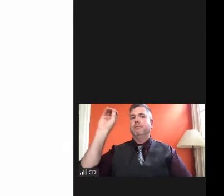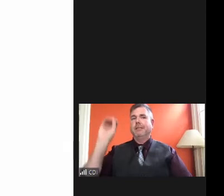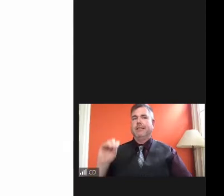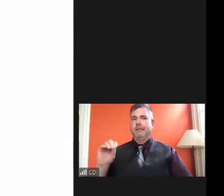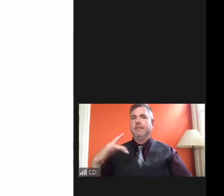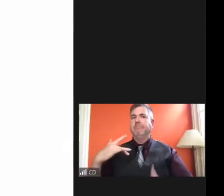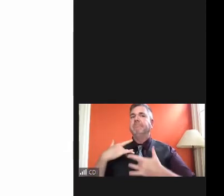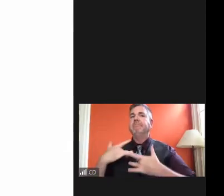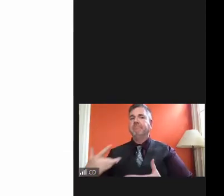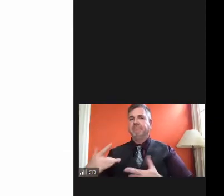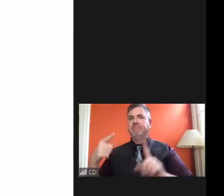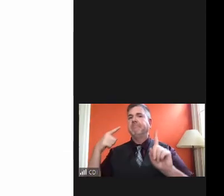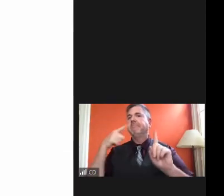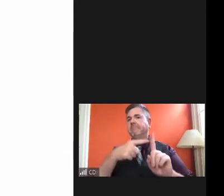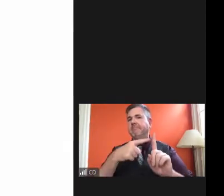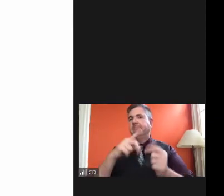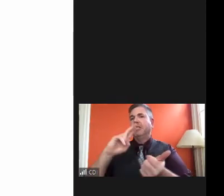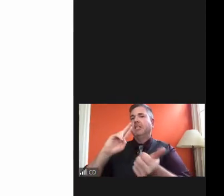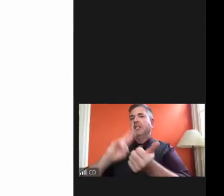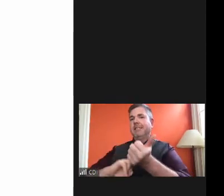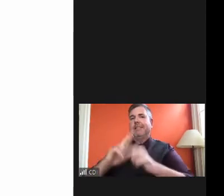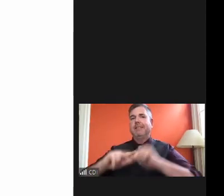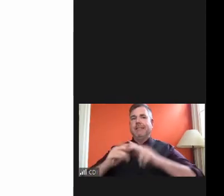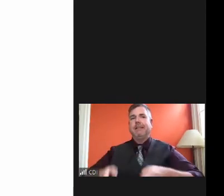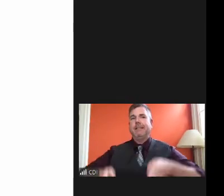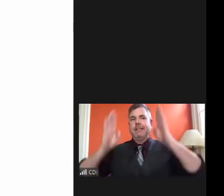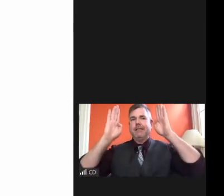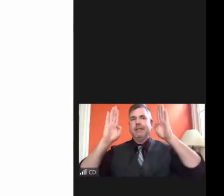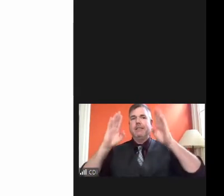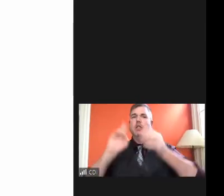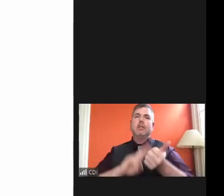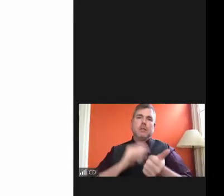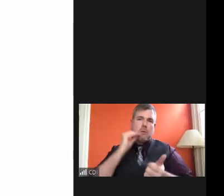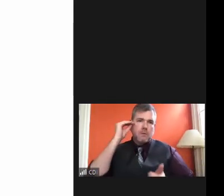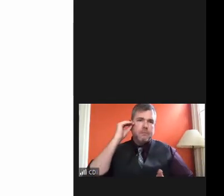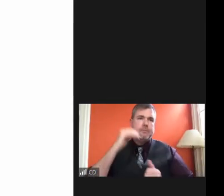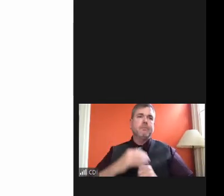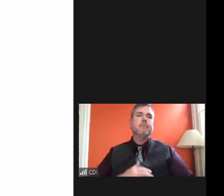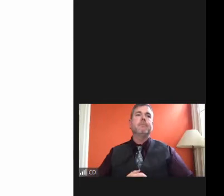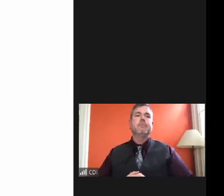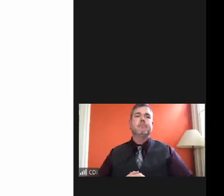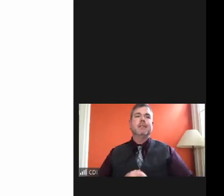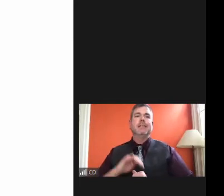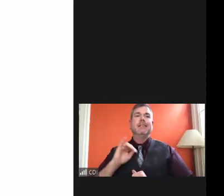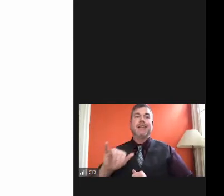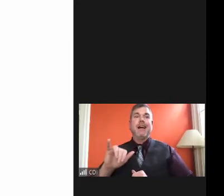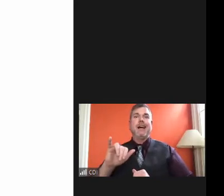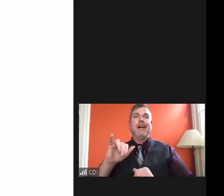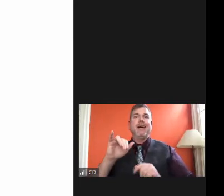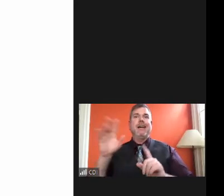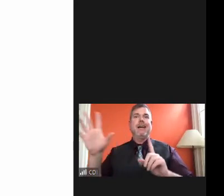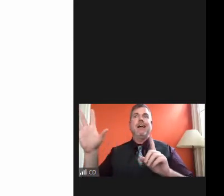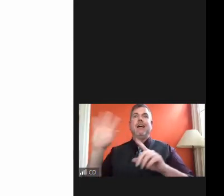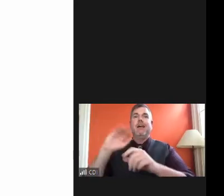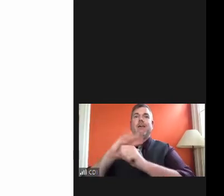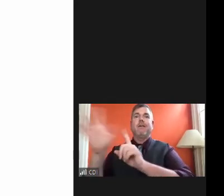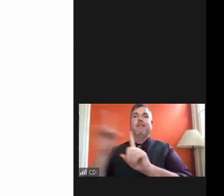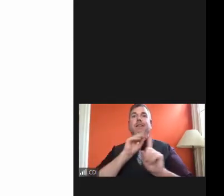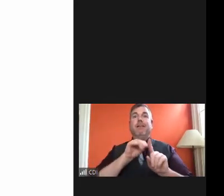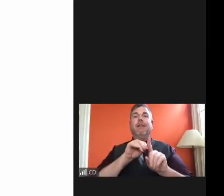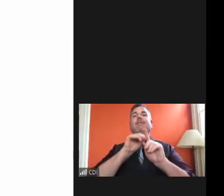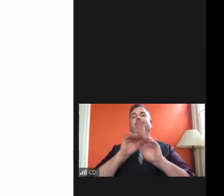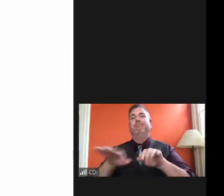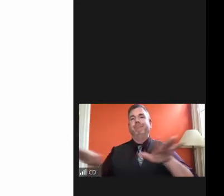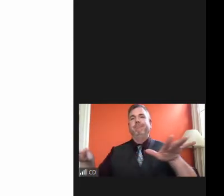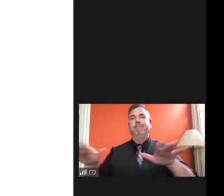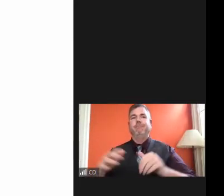elderly when an outbreak or transmission occurred in that setting. These are congregate settings. In some ways, the dynamic are similar to San